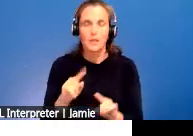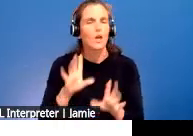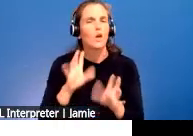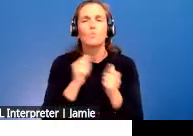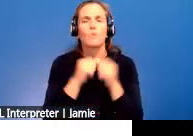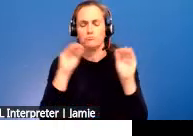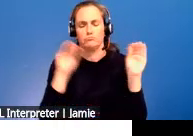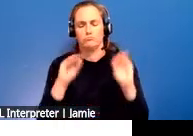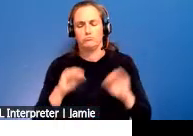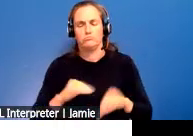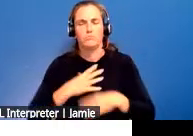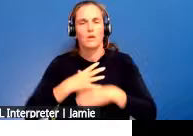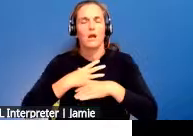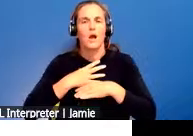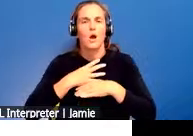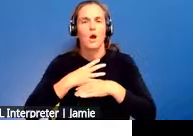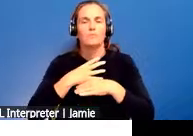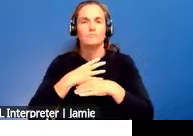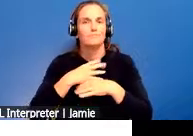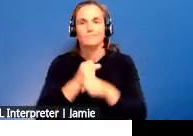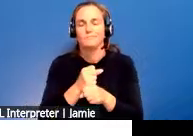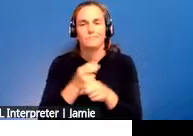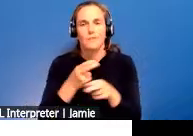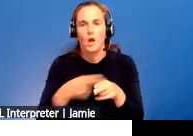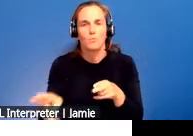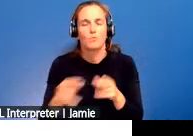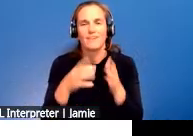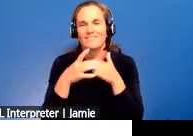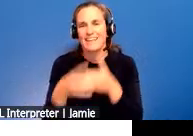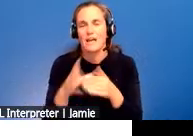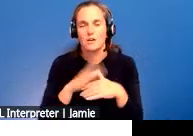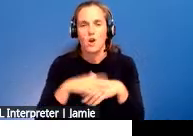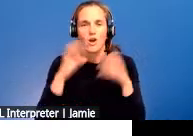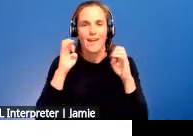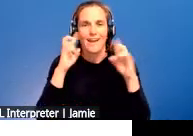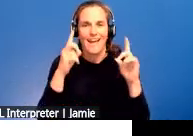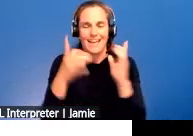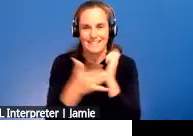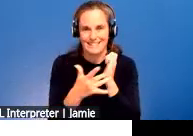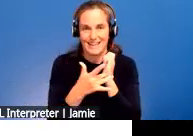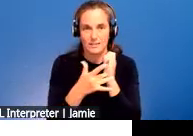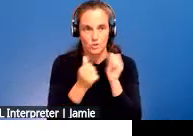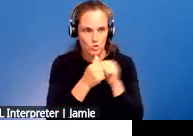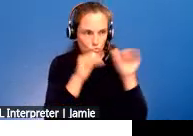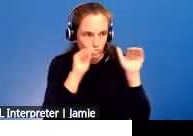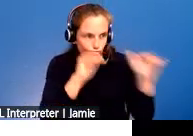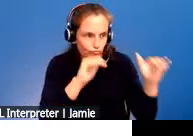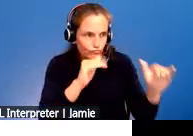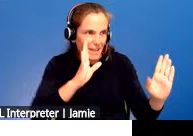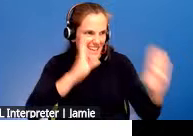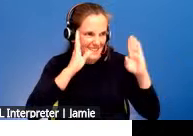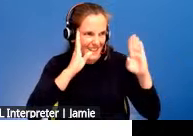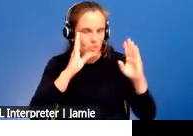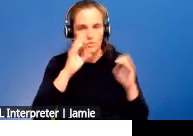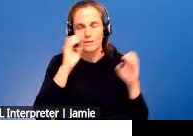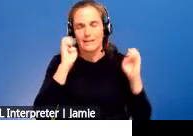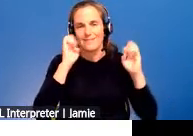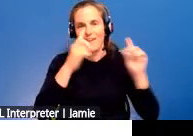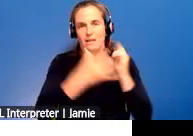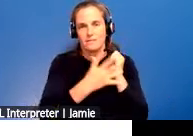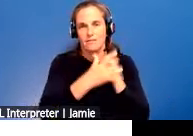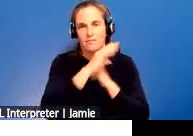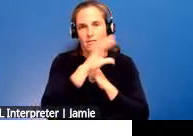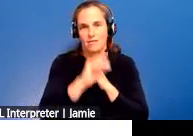on EdTech, primarily designed to get the attention of EdTech companies and begin to raise the